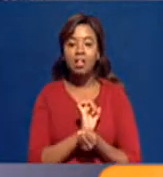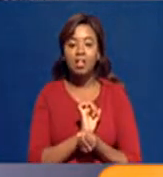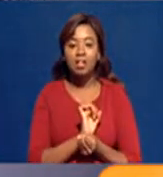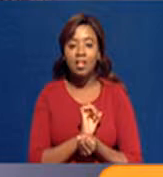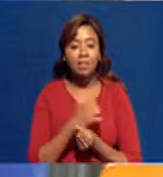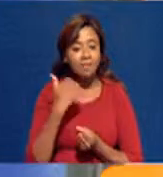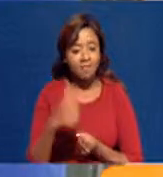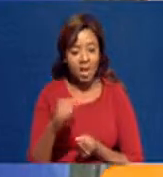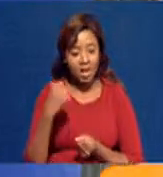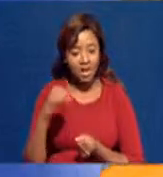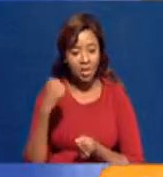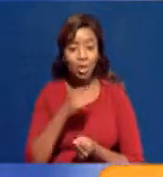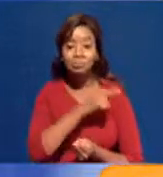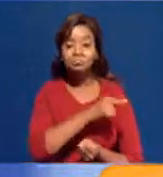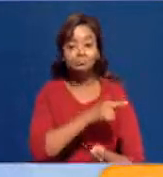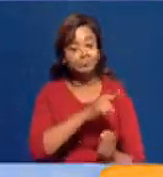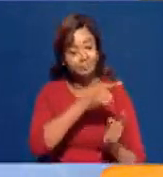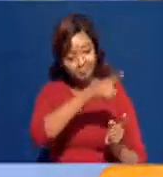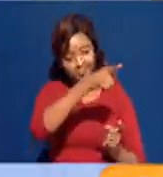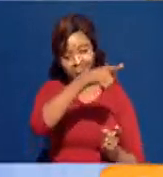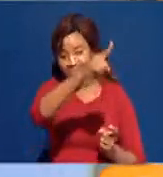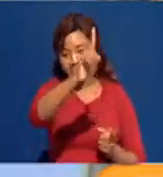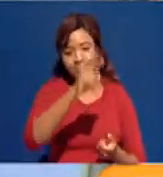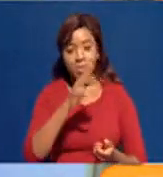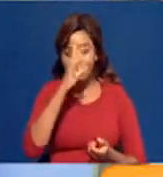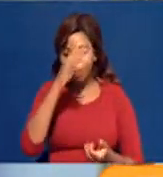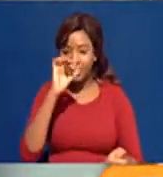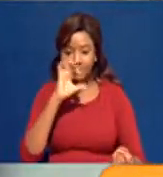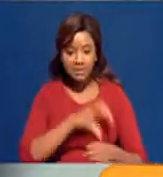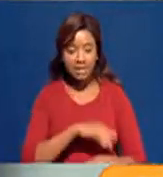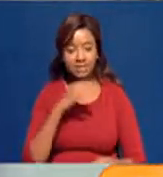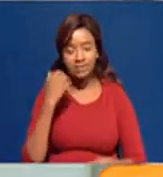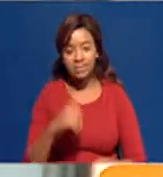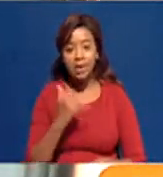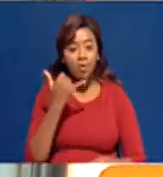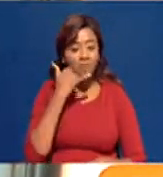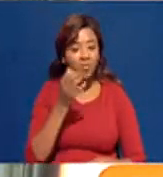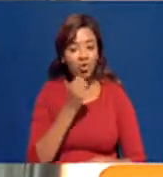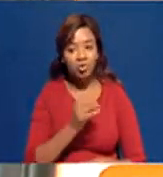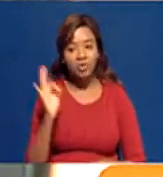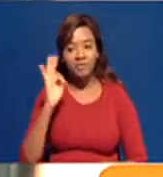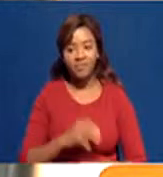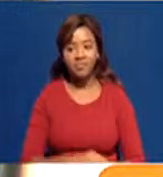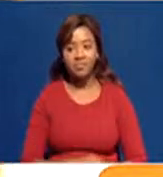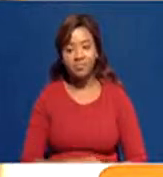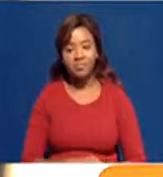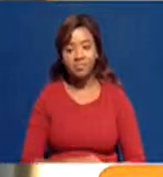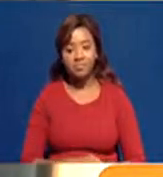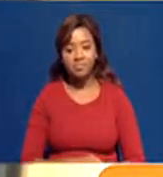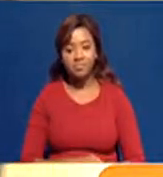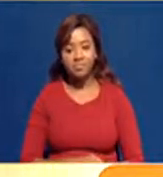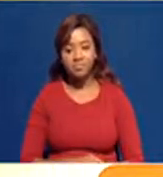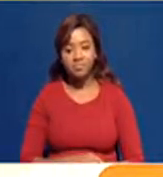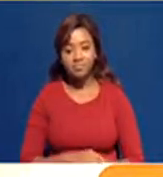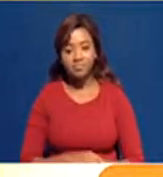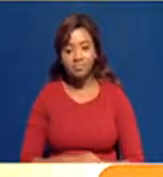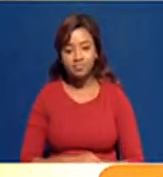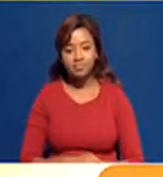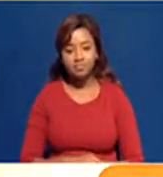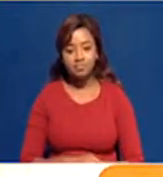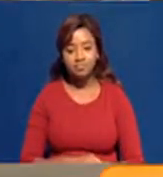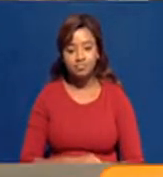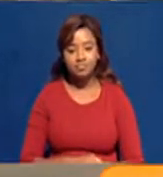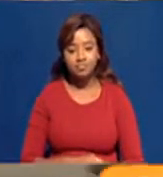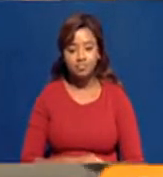phone and yet to be apprehended by police. Press any key to stop the recording. Attempts